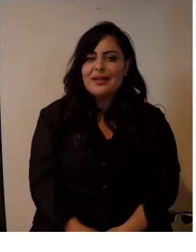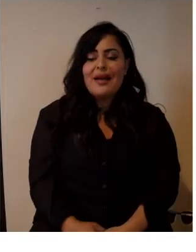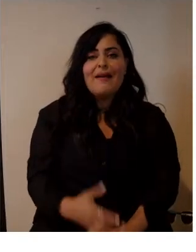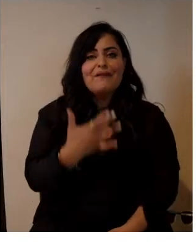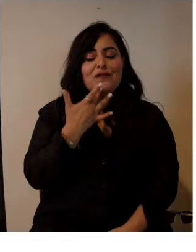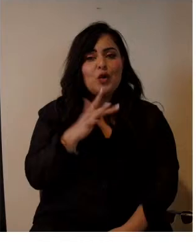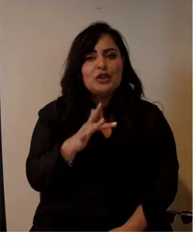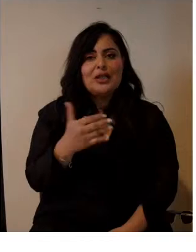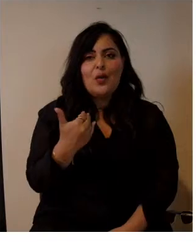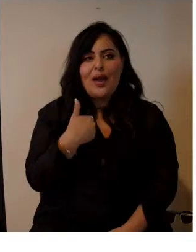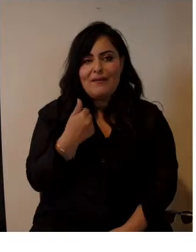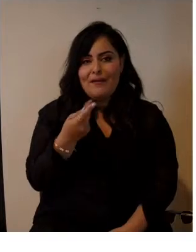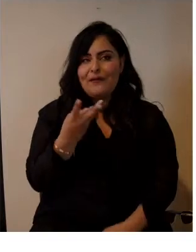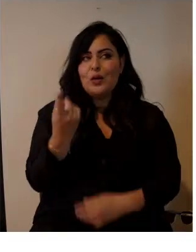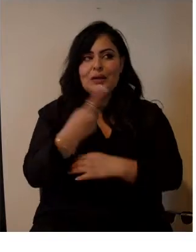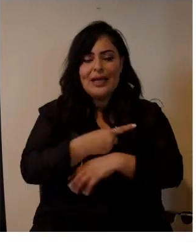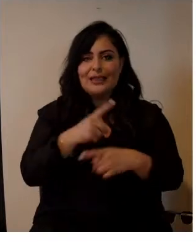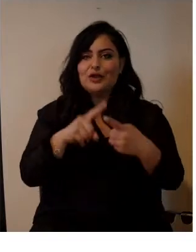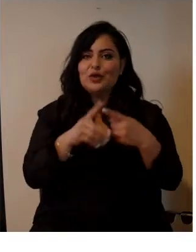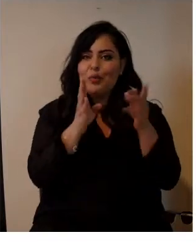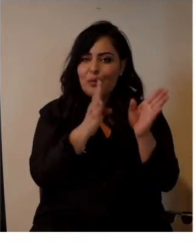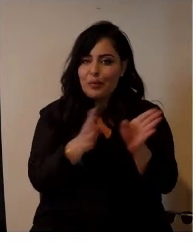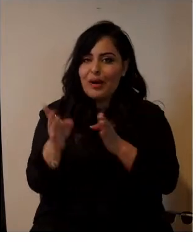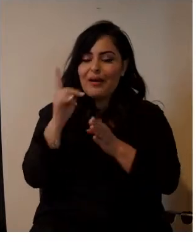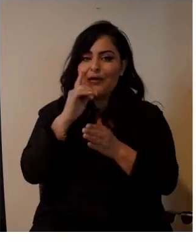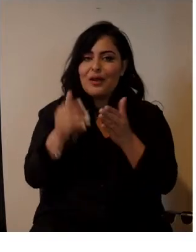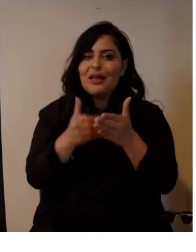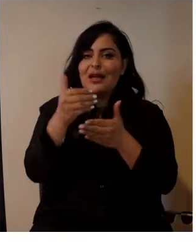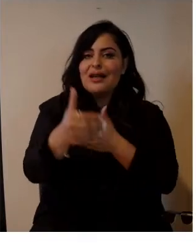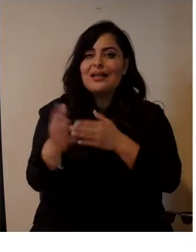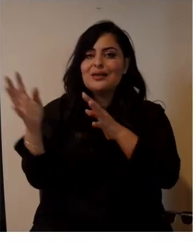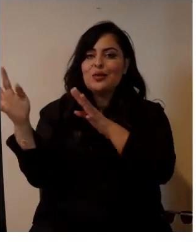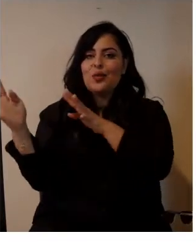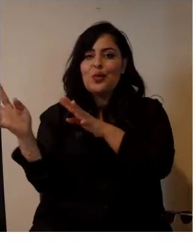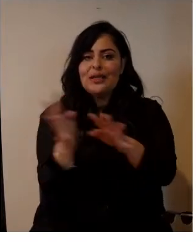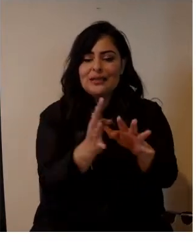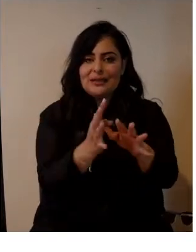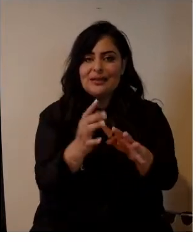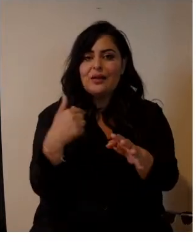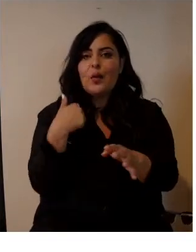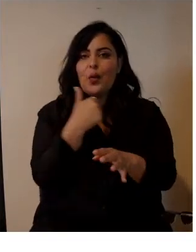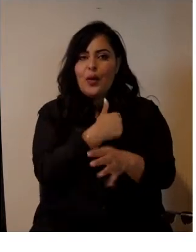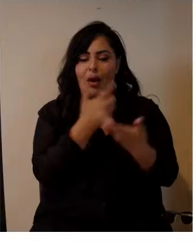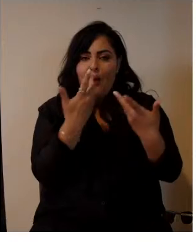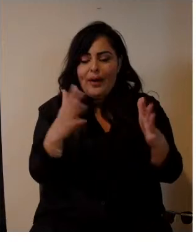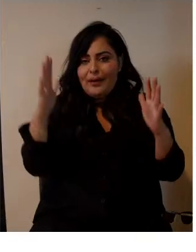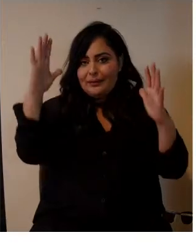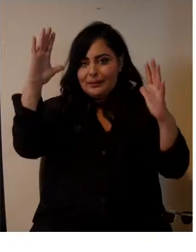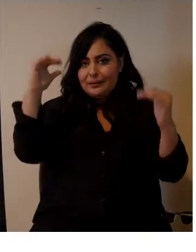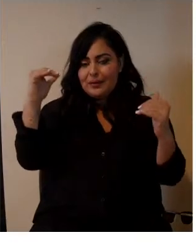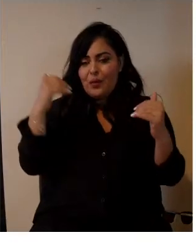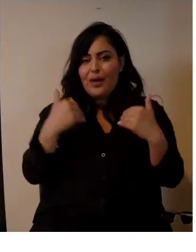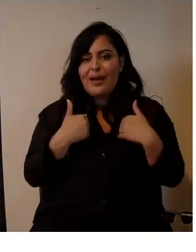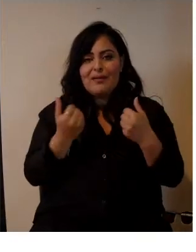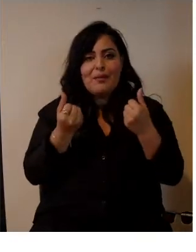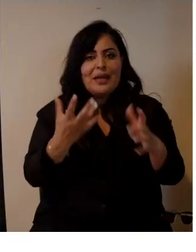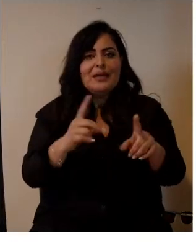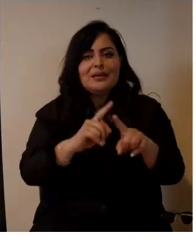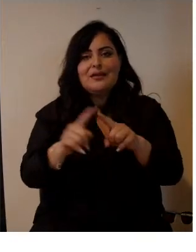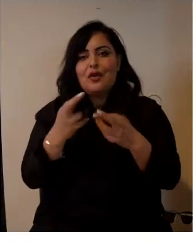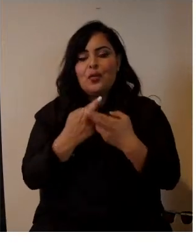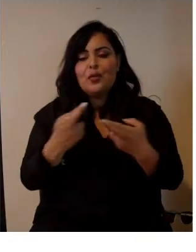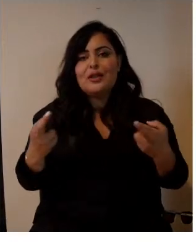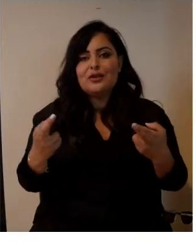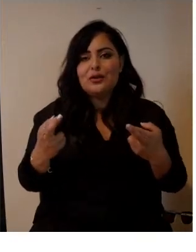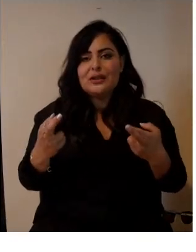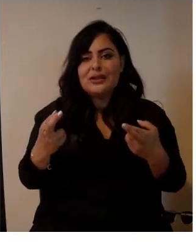Fortunately, we have a couple of days to prepare for the next winds that come in, and we're anticipating this. So we have many resources that are currently